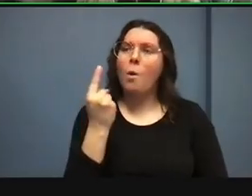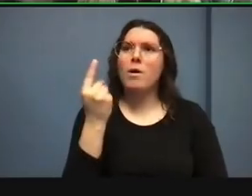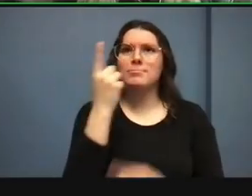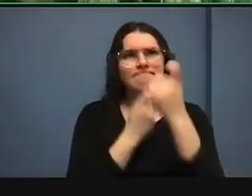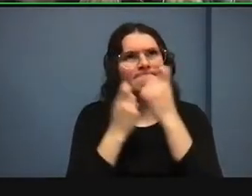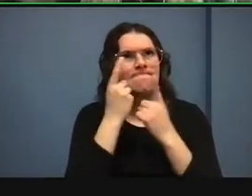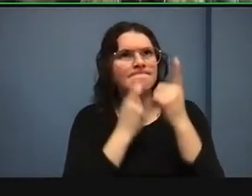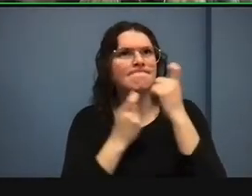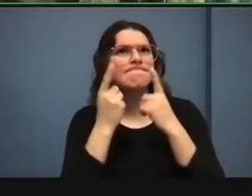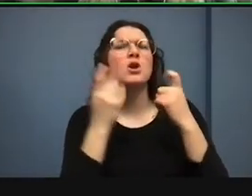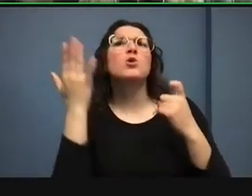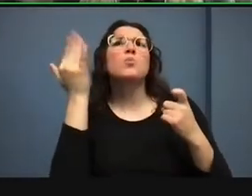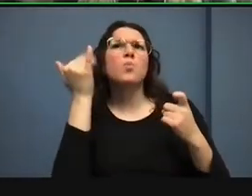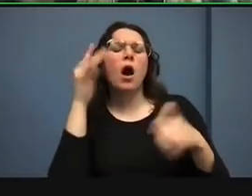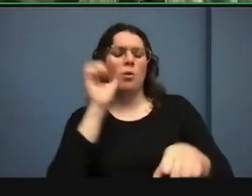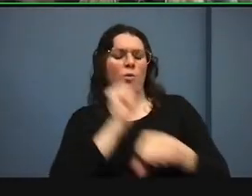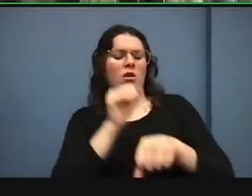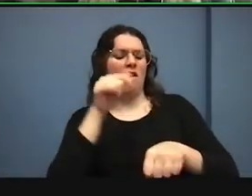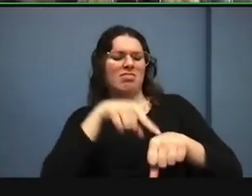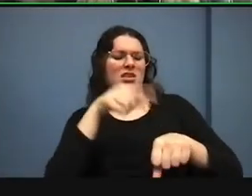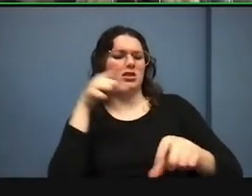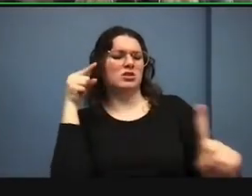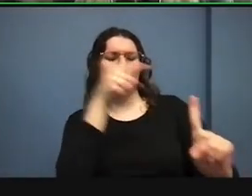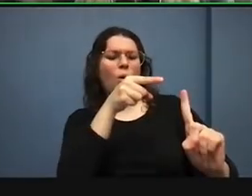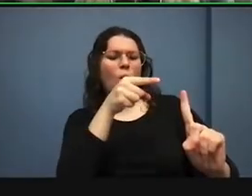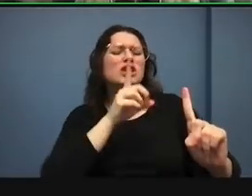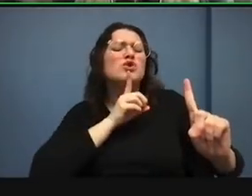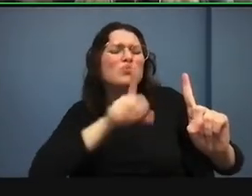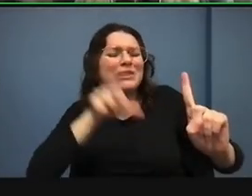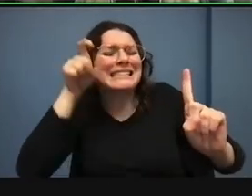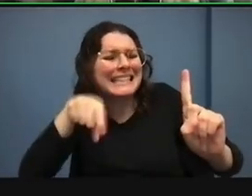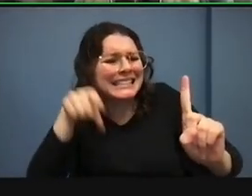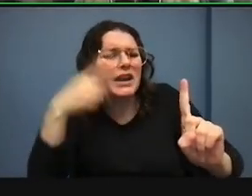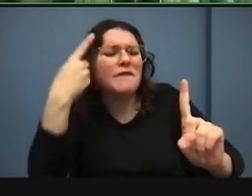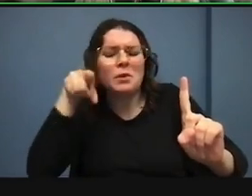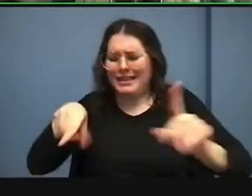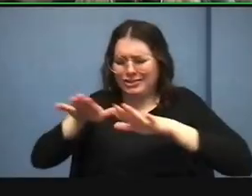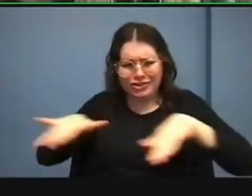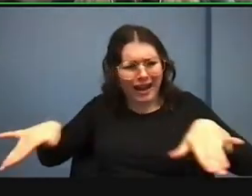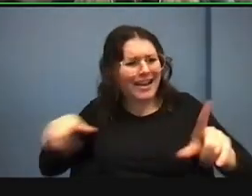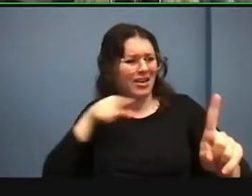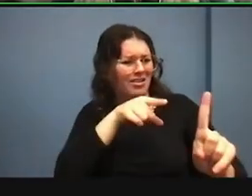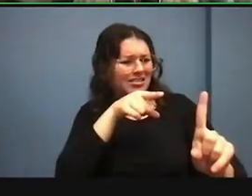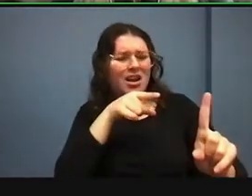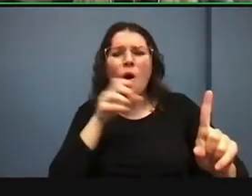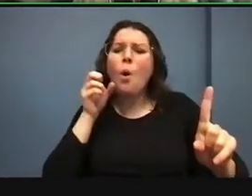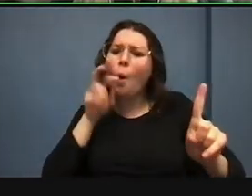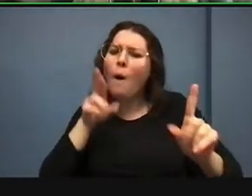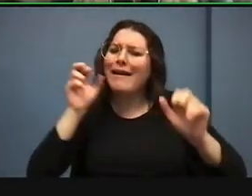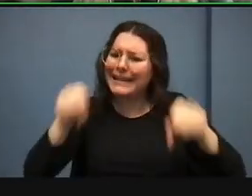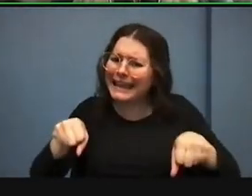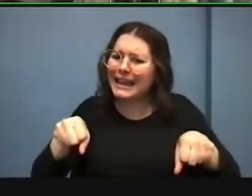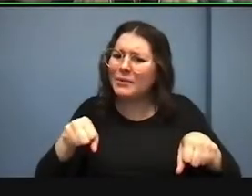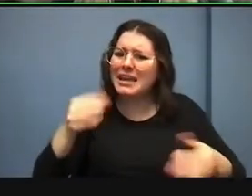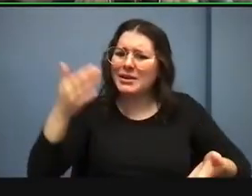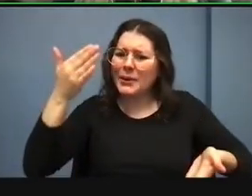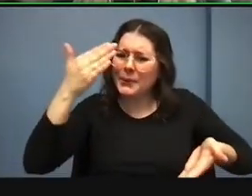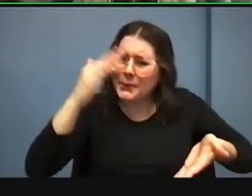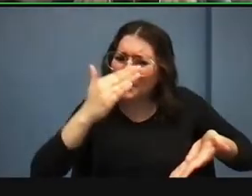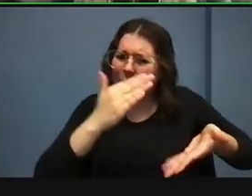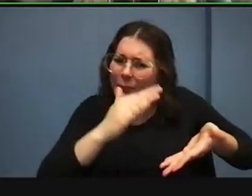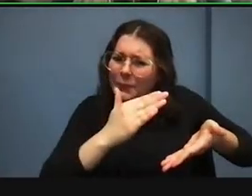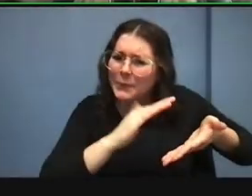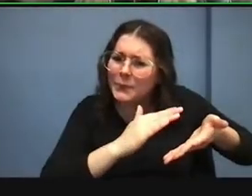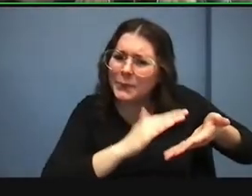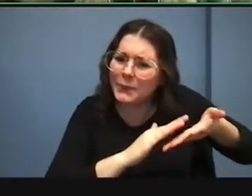ourselves, why are we working on this goal? Is it truly necessary for this child? Or can we pare down this IEP and